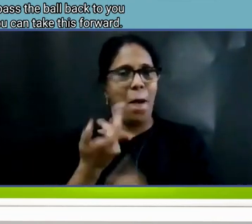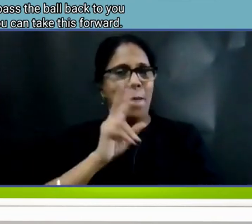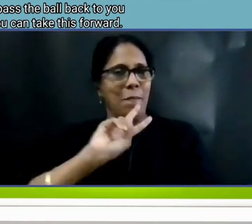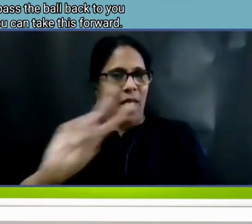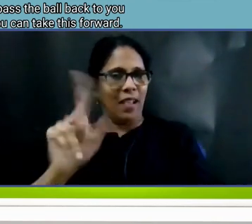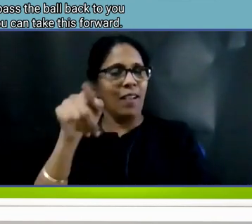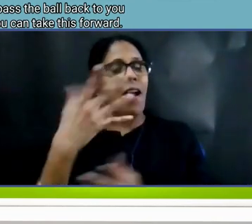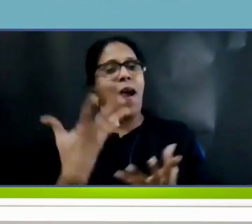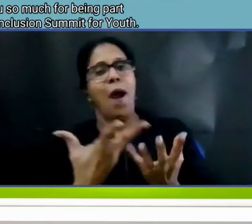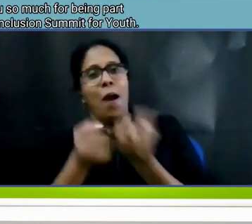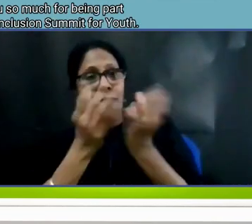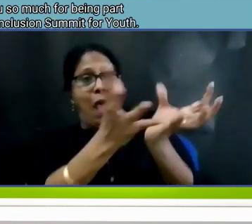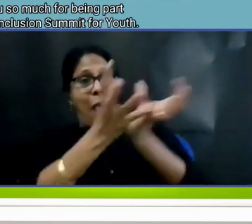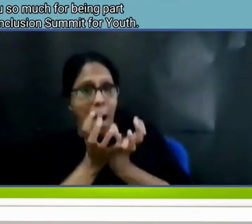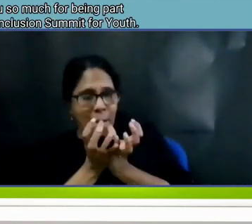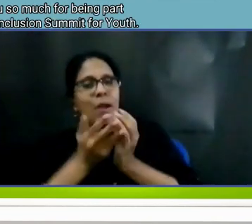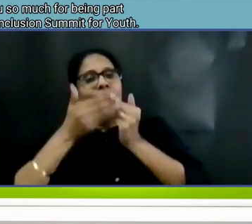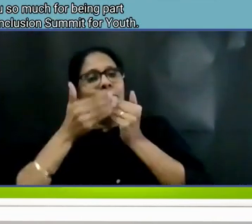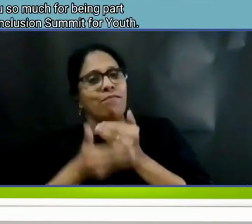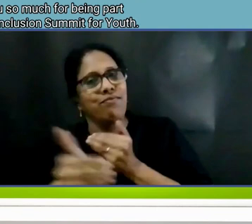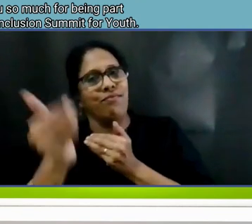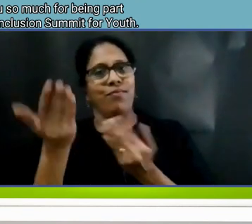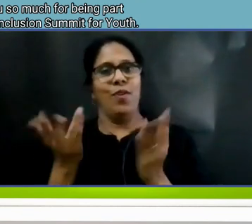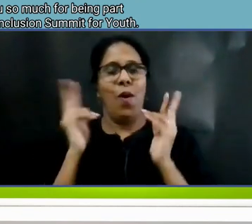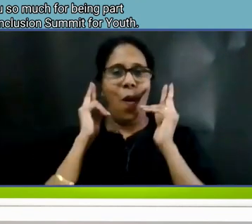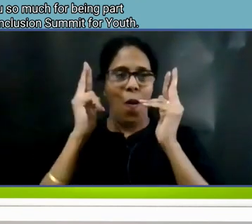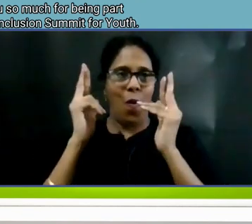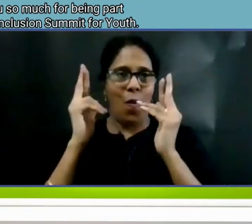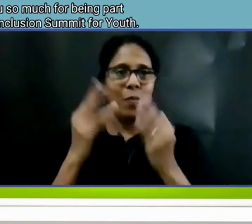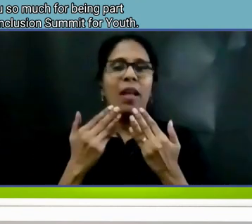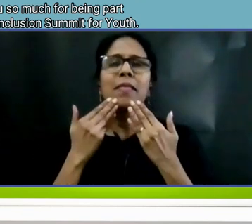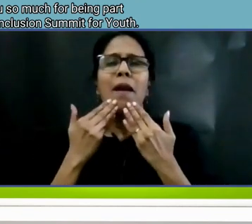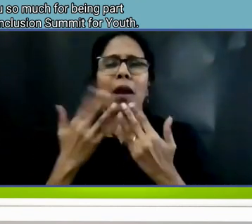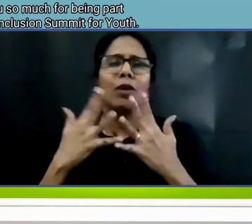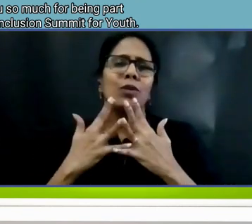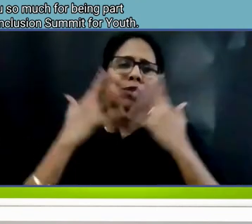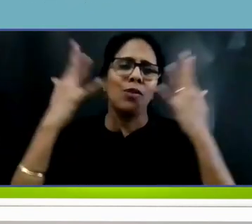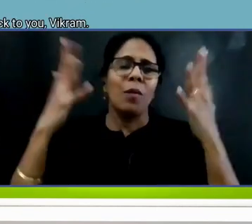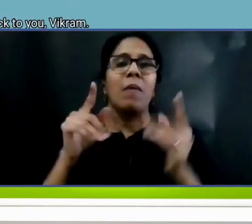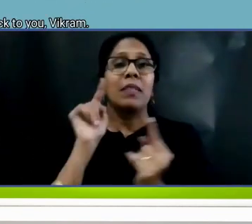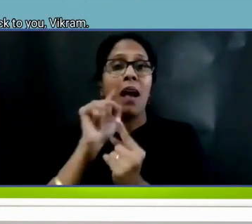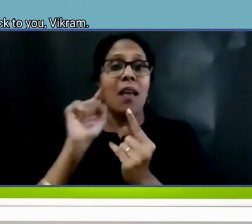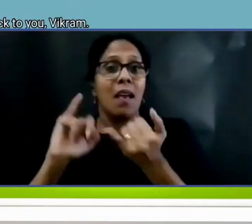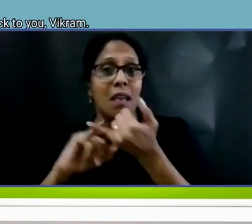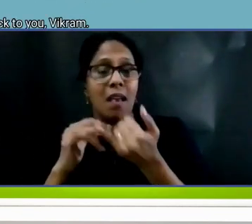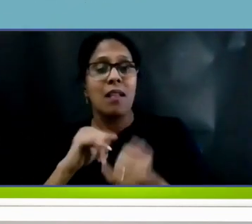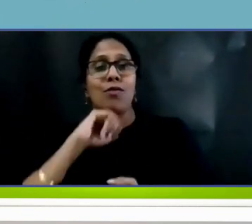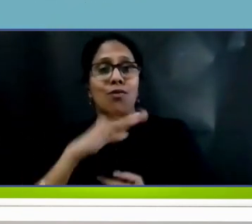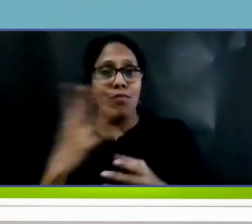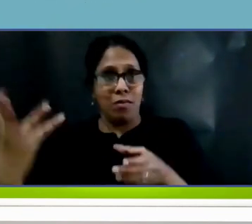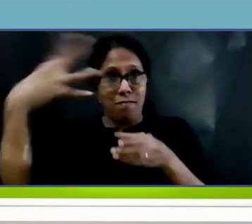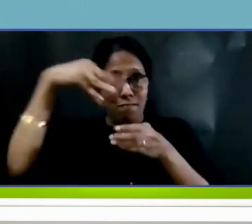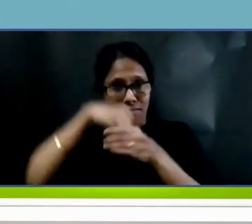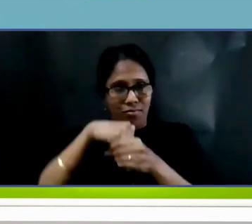can take this forward. Thank you so much for being part of the India Inclusion Summit for Youth. Back to you, Vikram.